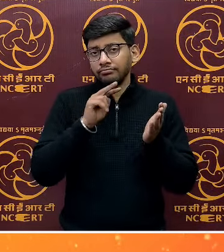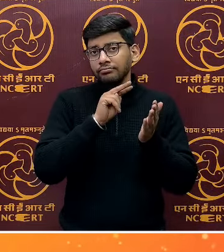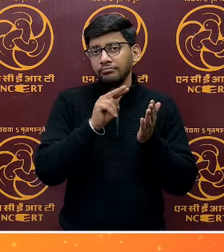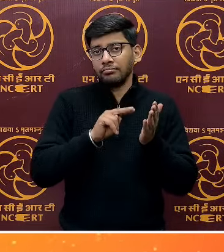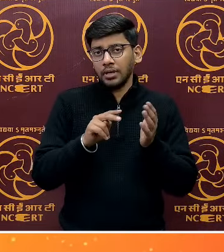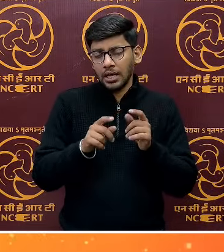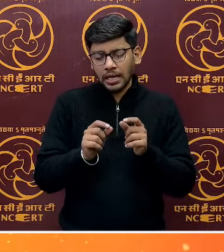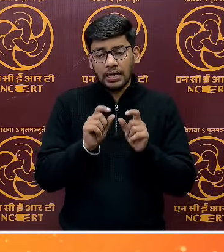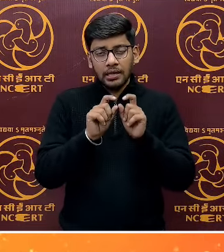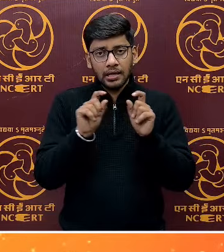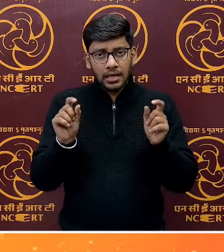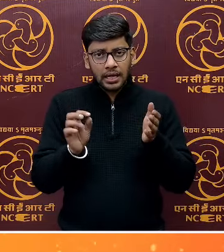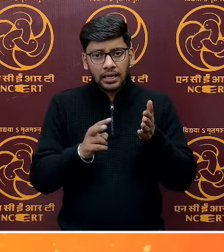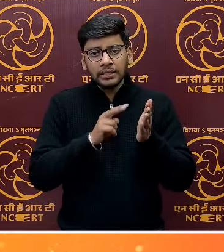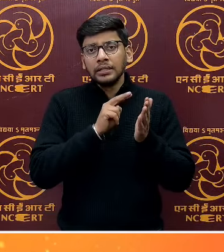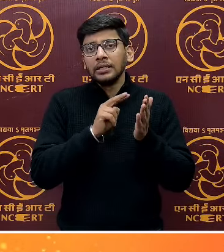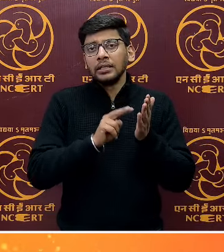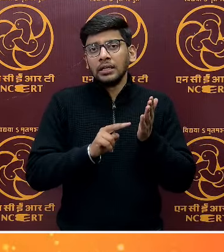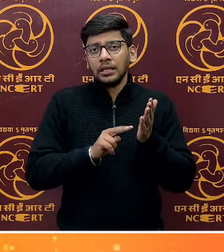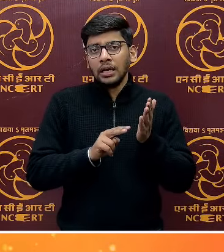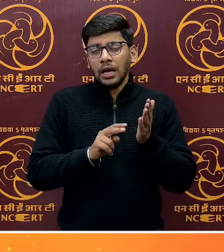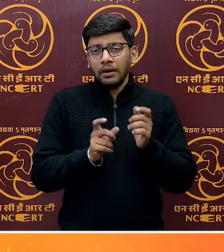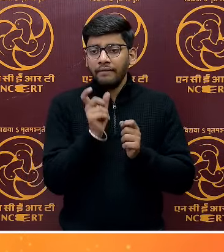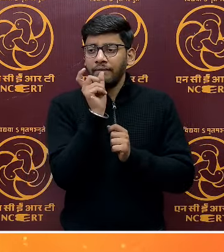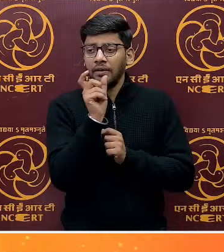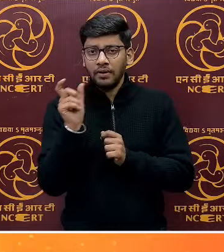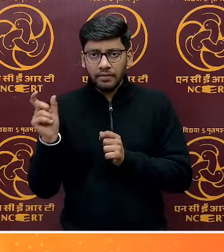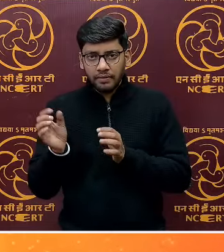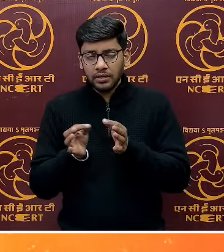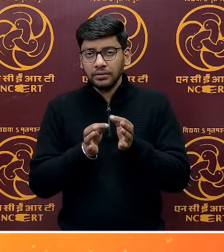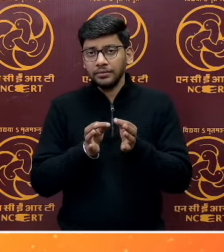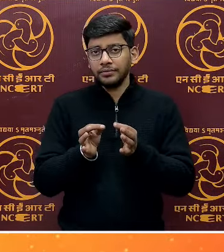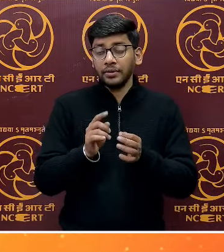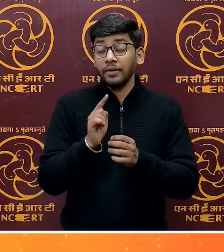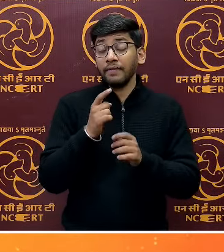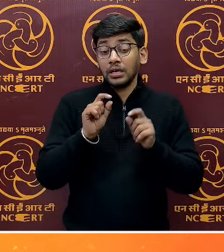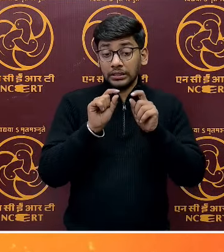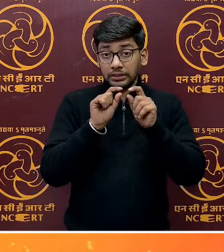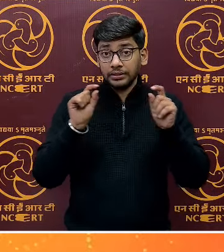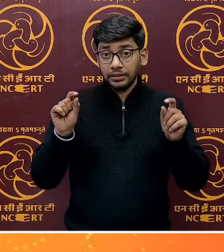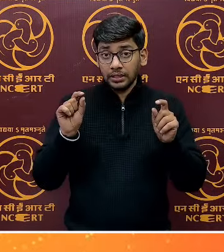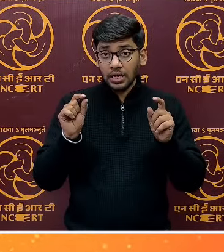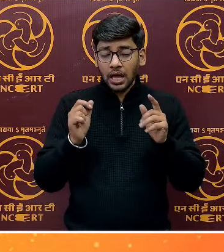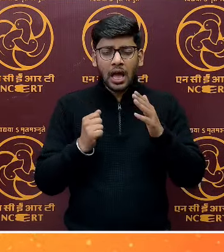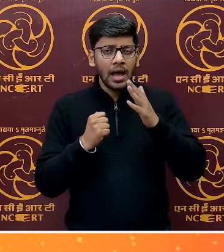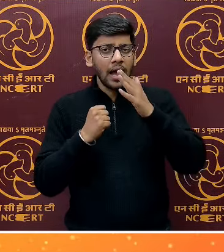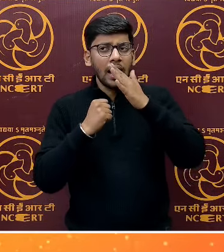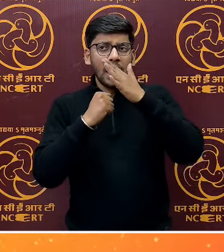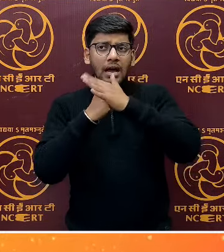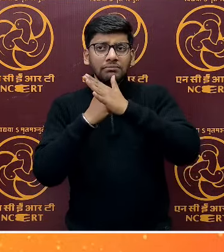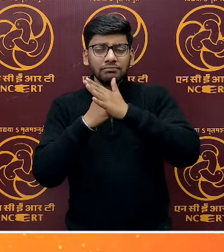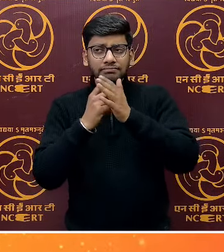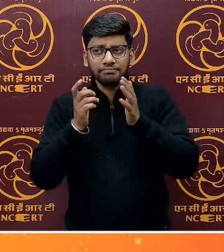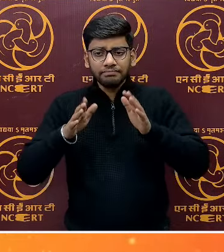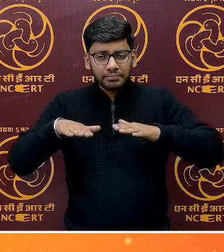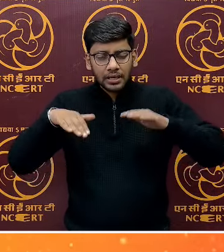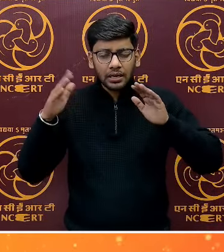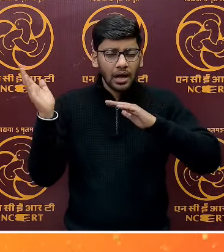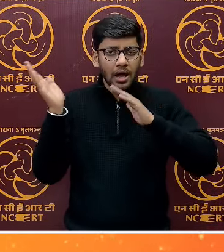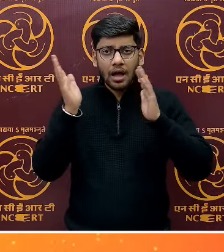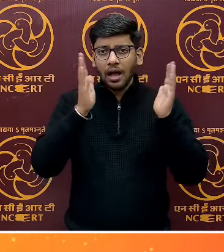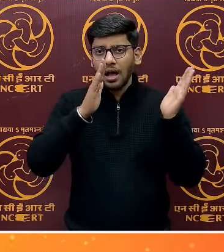explain the themes, vocabulary, etc. Okay, let's look at the first stanza. Up in the air, see the kites fly